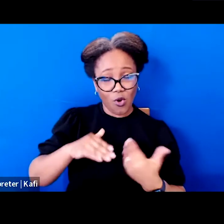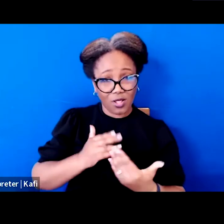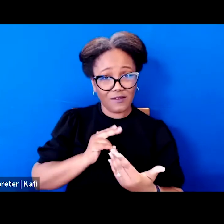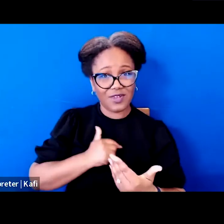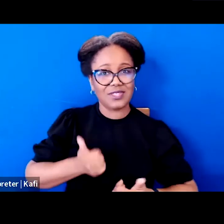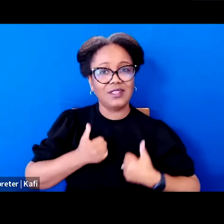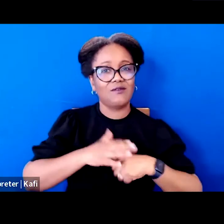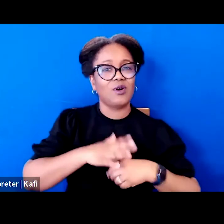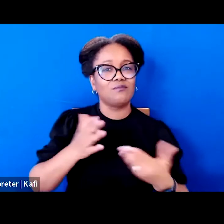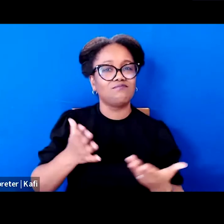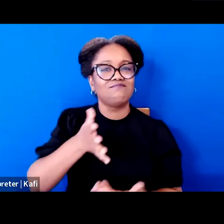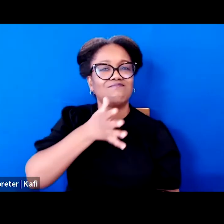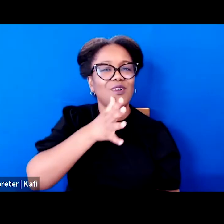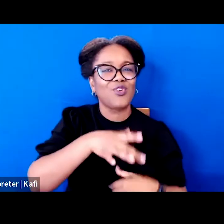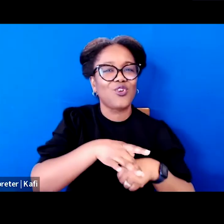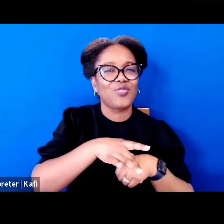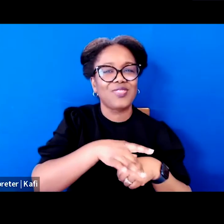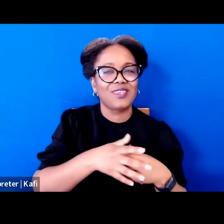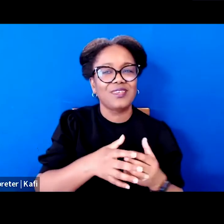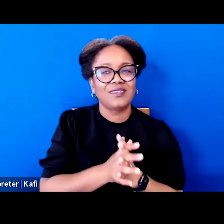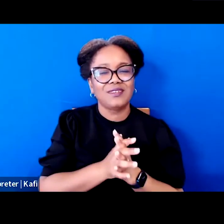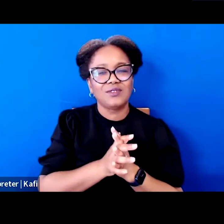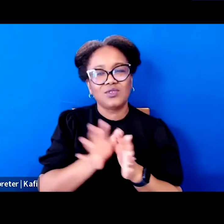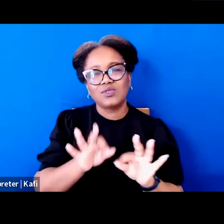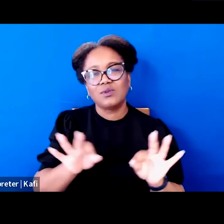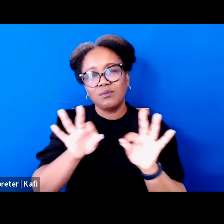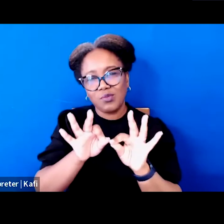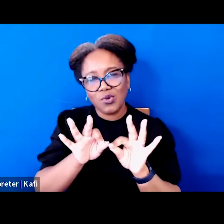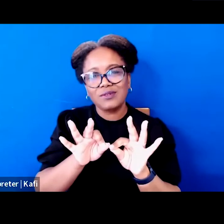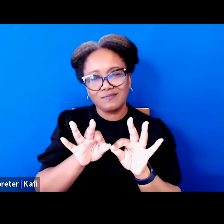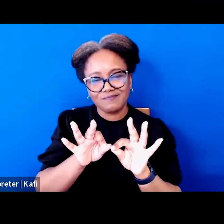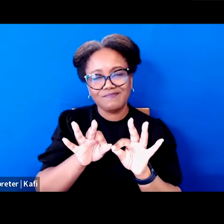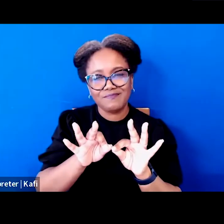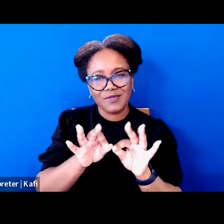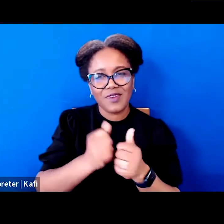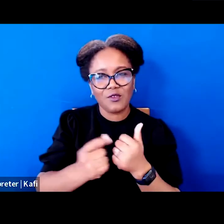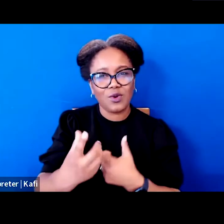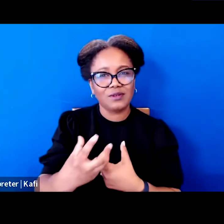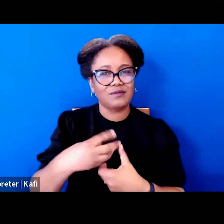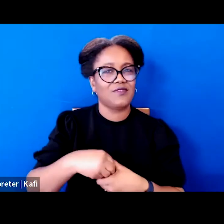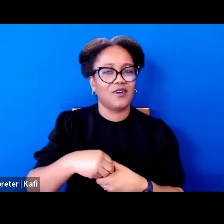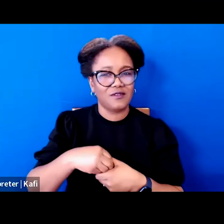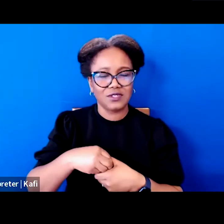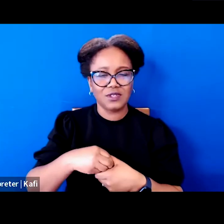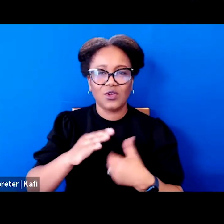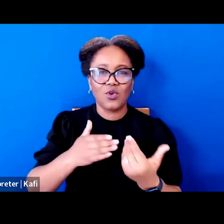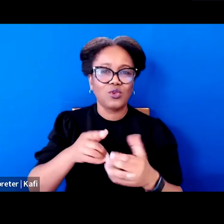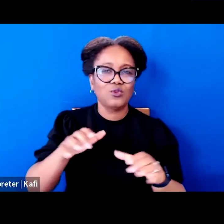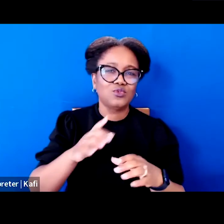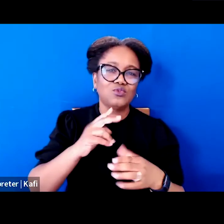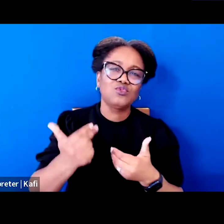you are, in all that you do, to join us in fighting for the land and fighting for the